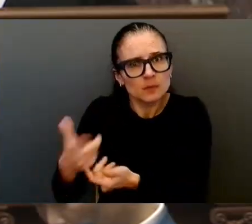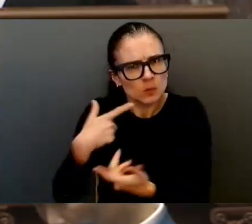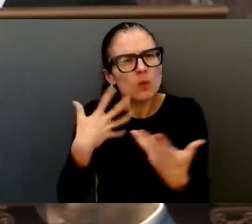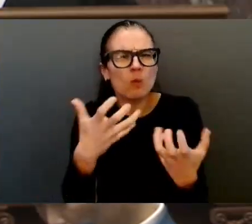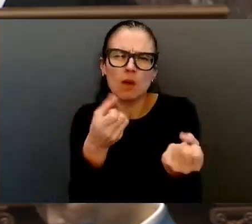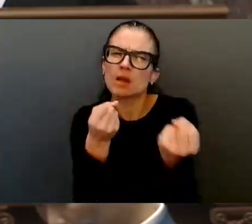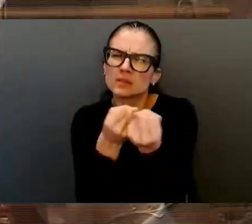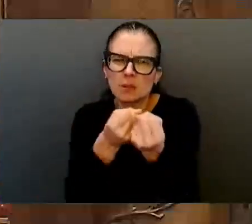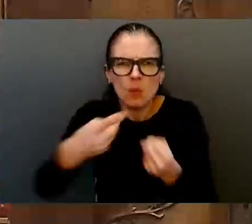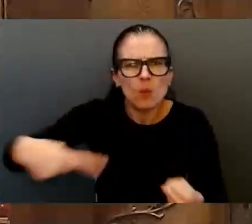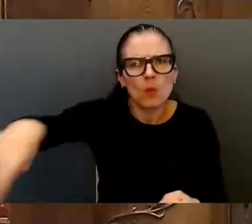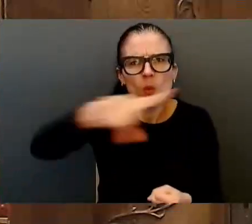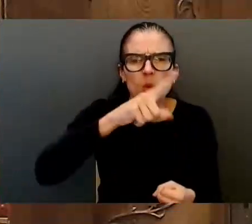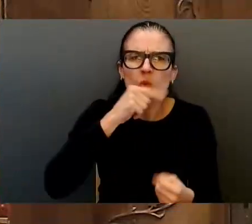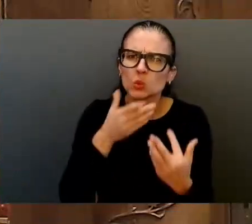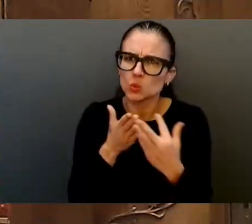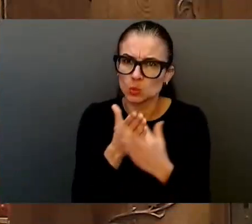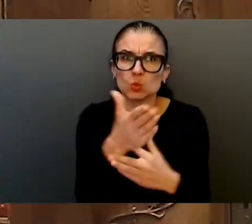that.